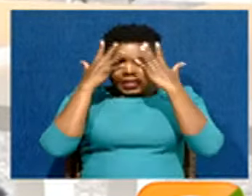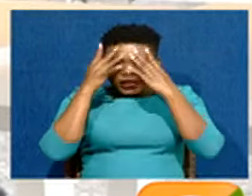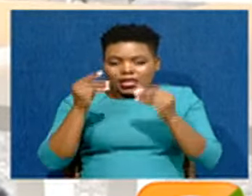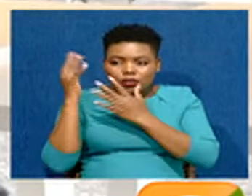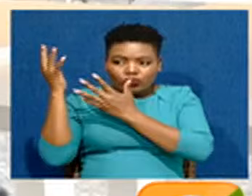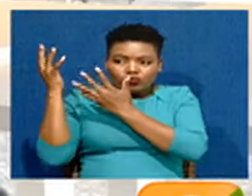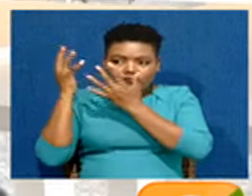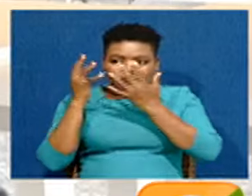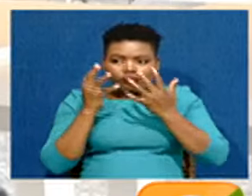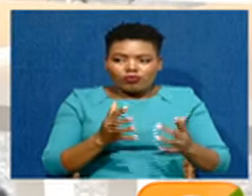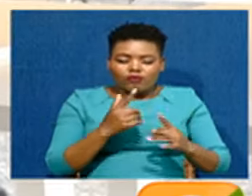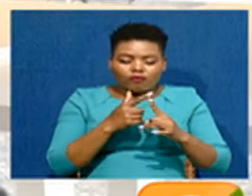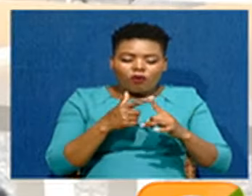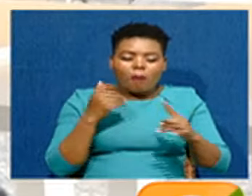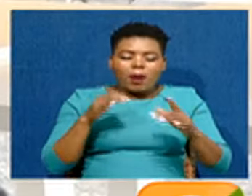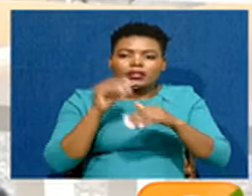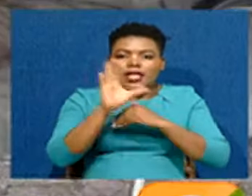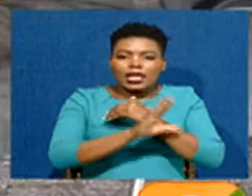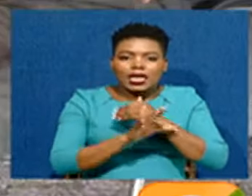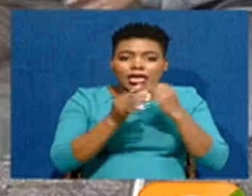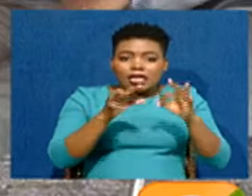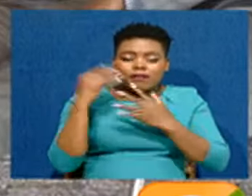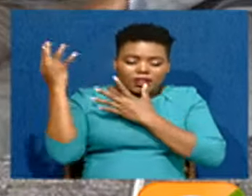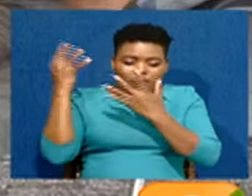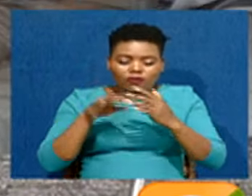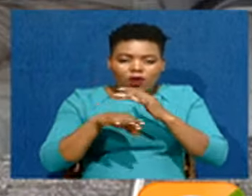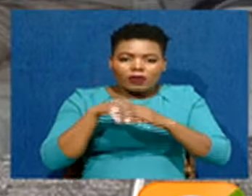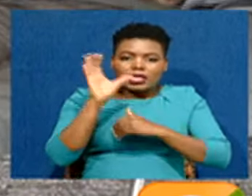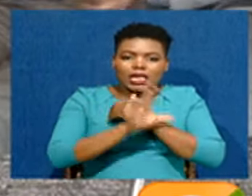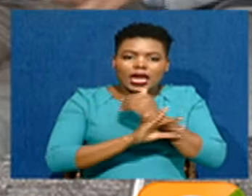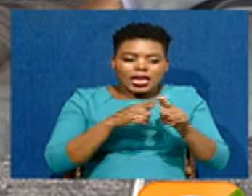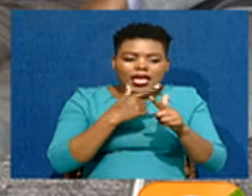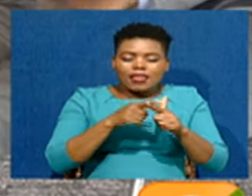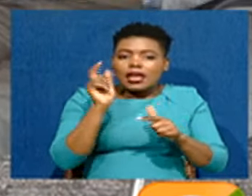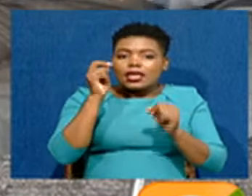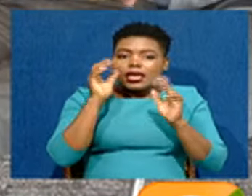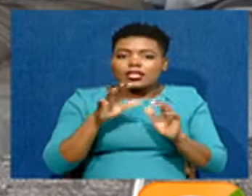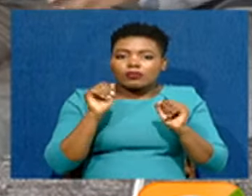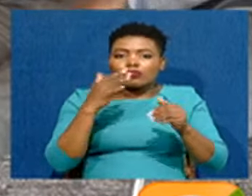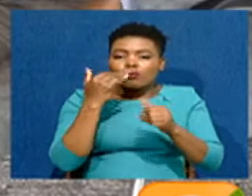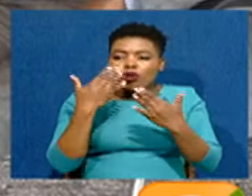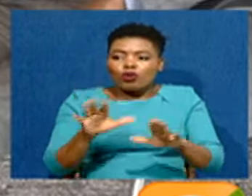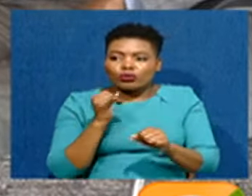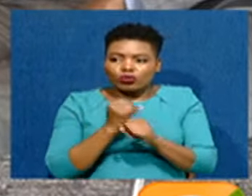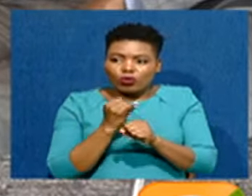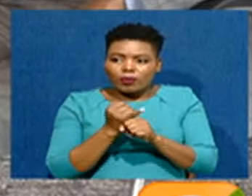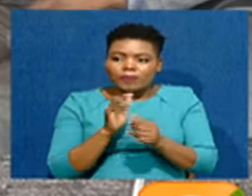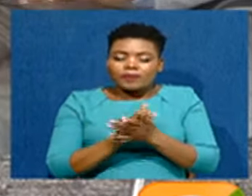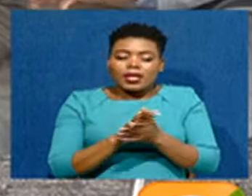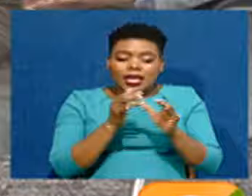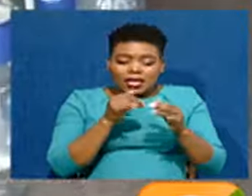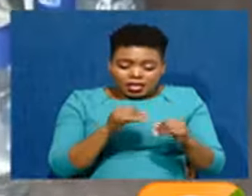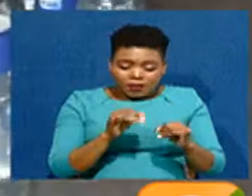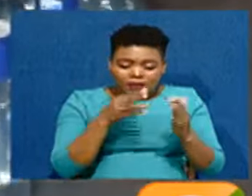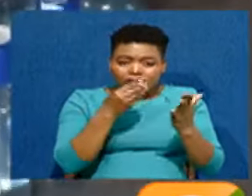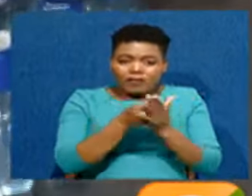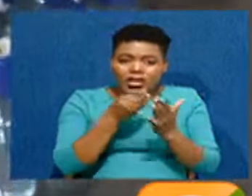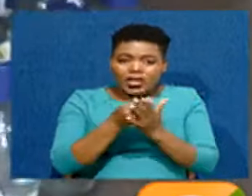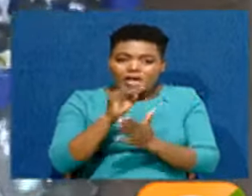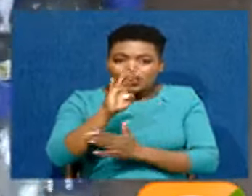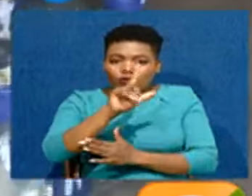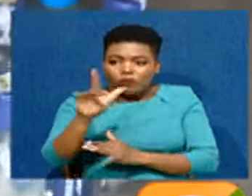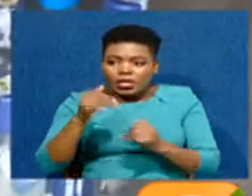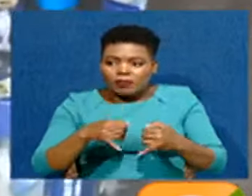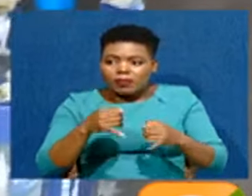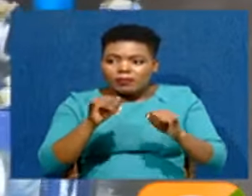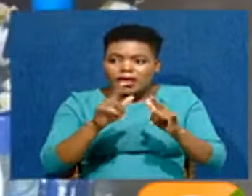talking about over 1,000 jobs across the entire industry. Further, the brewers are concerned that if implemented, the bill will see an increase in illicit